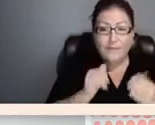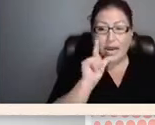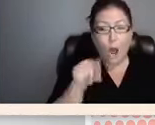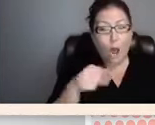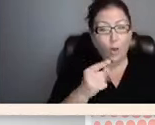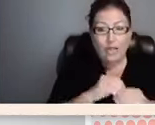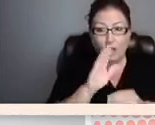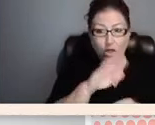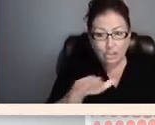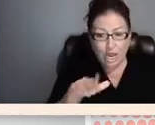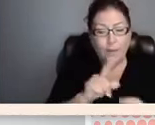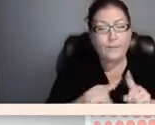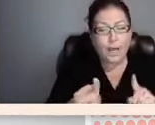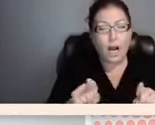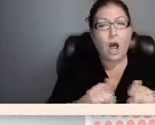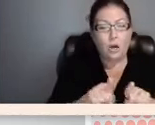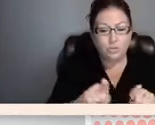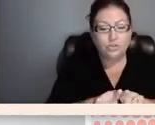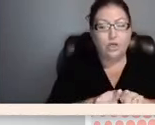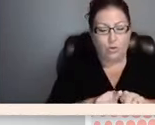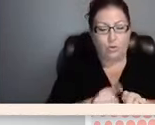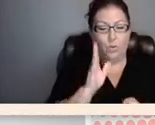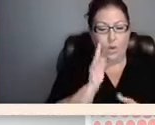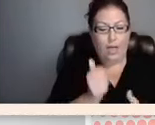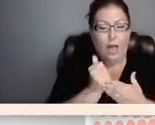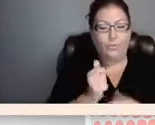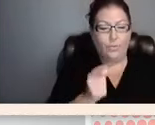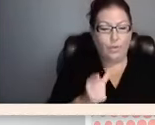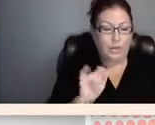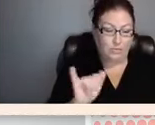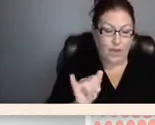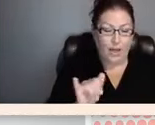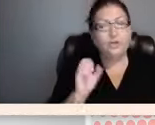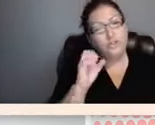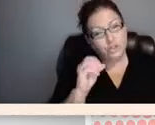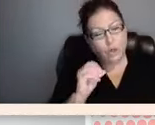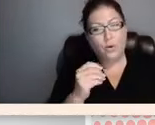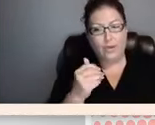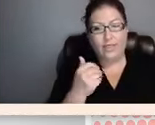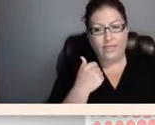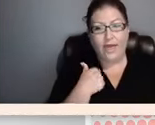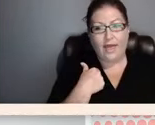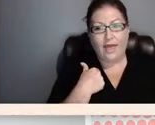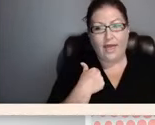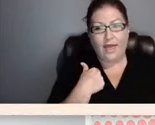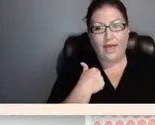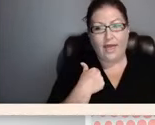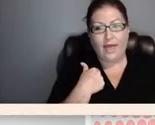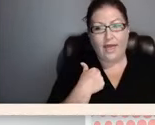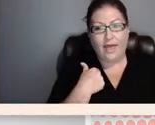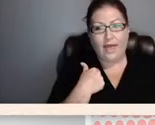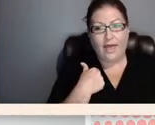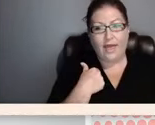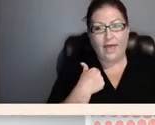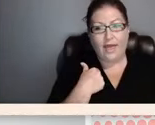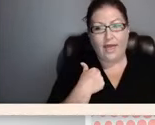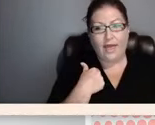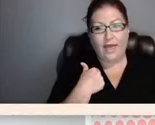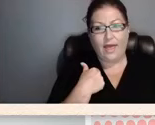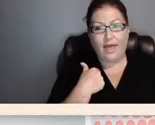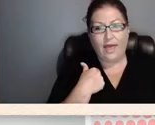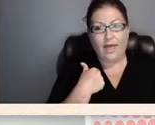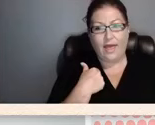but also it will help you as well. So there is a lot of information here, and it's all available